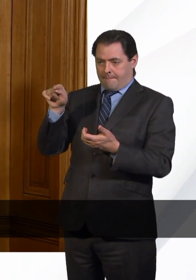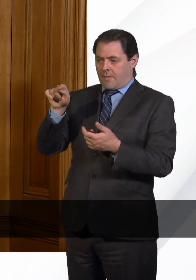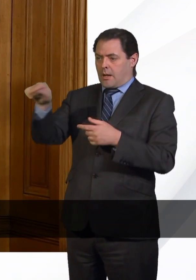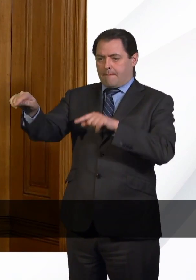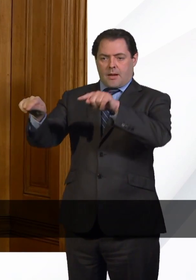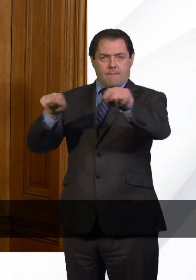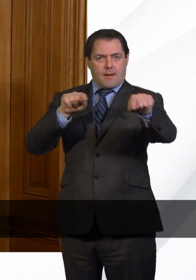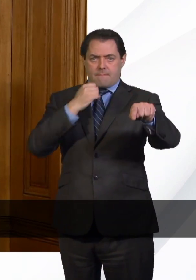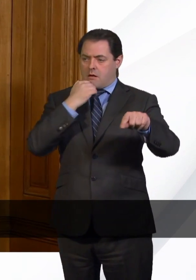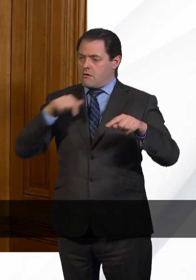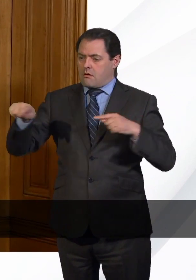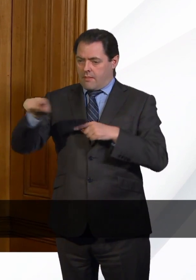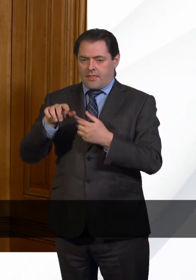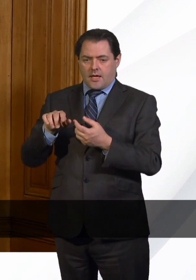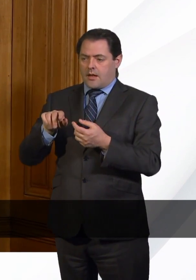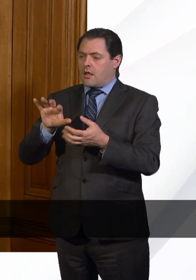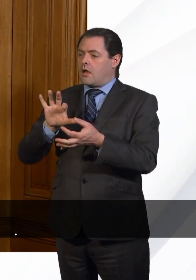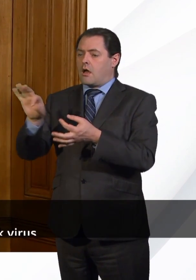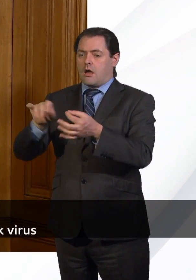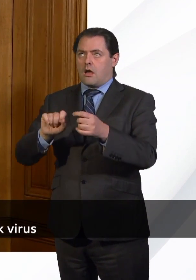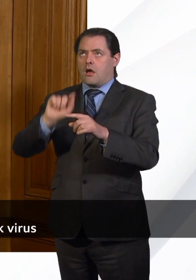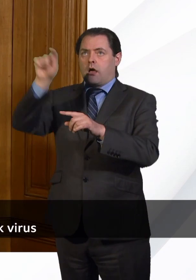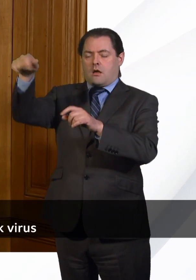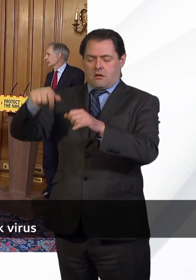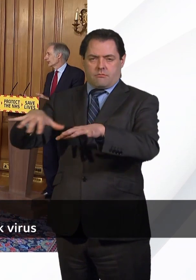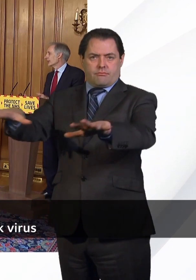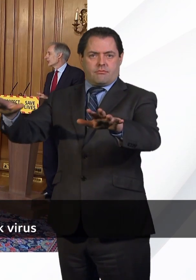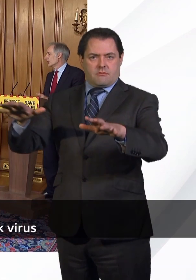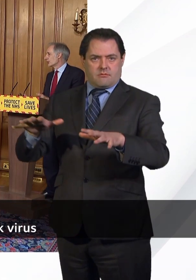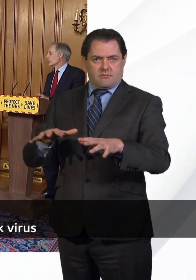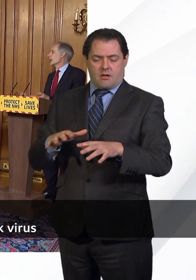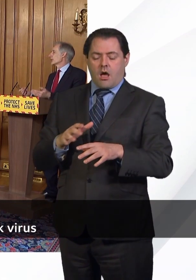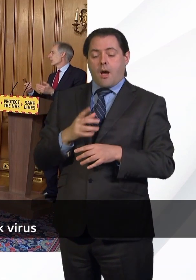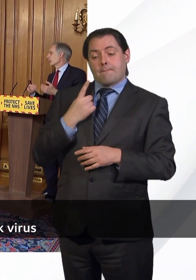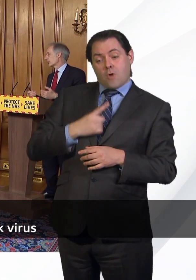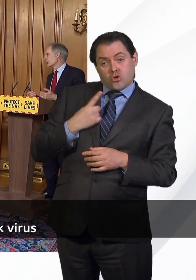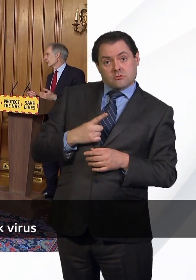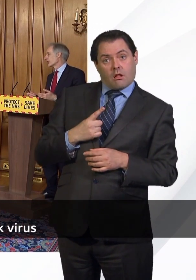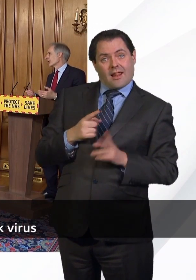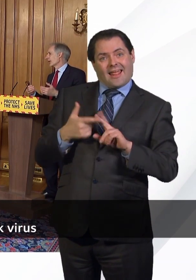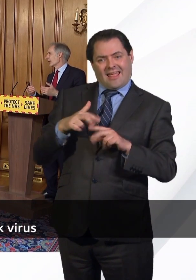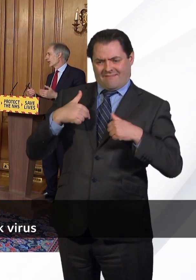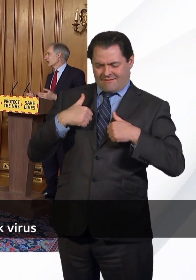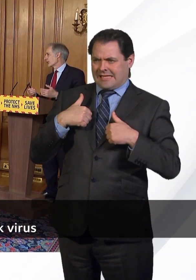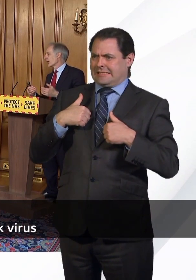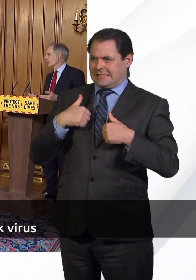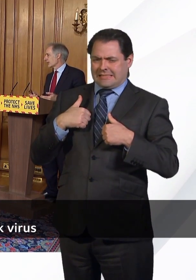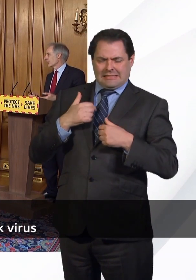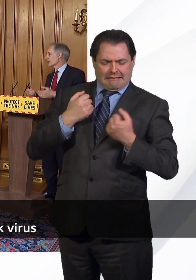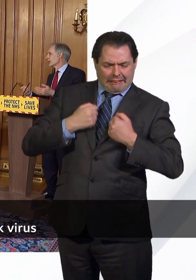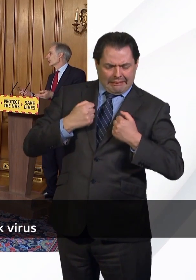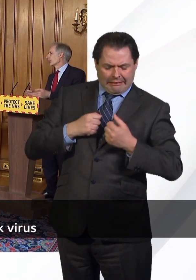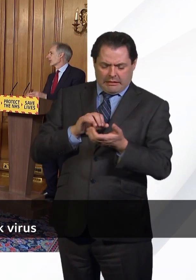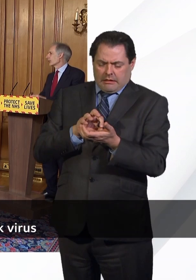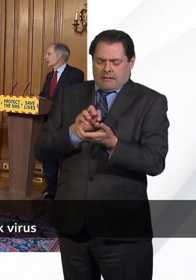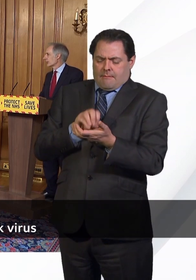contained by the app or generated by the app. As Secretary said, the only personal information used is when somebody approaches the NHS to have a test or to